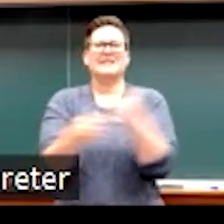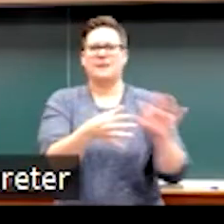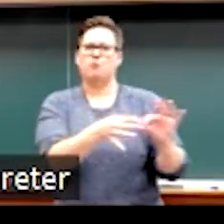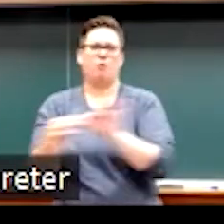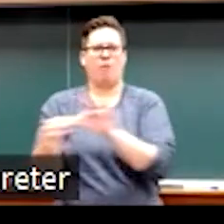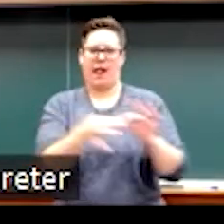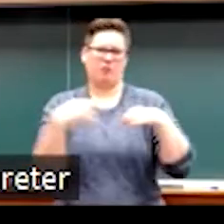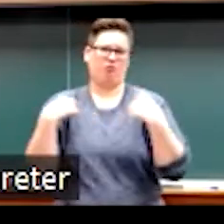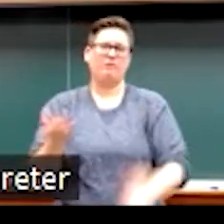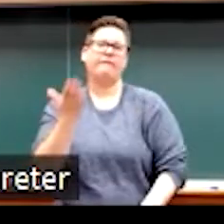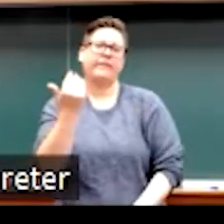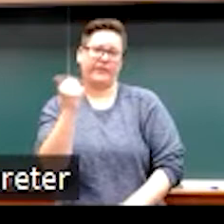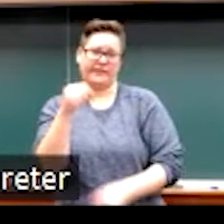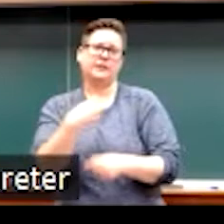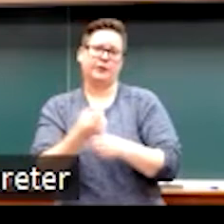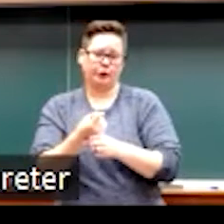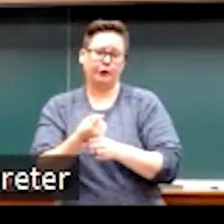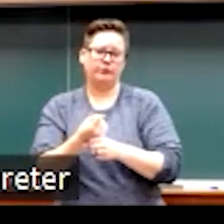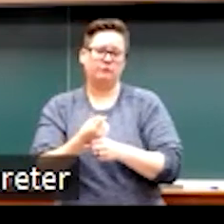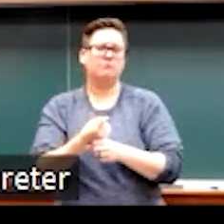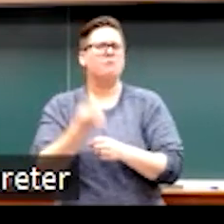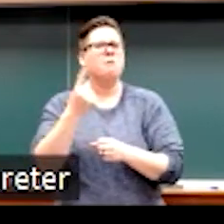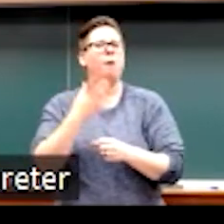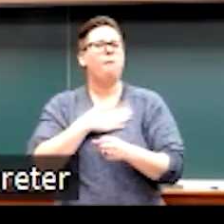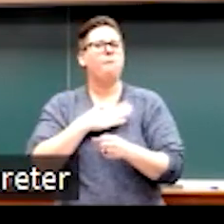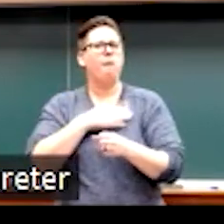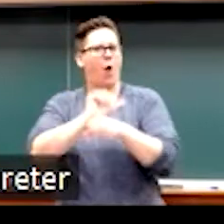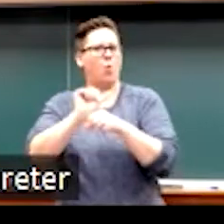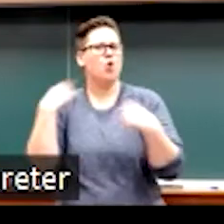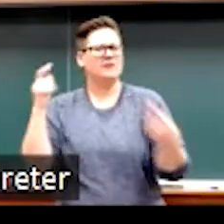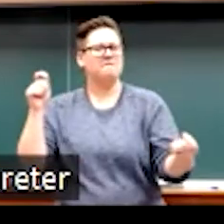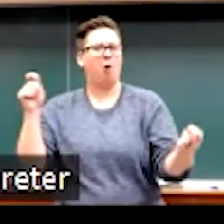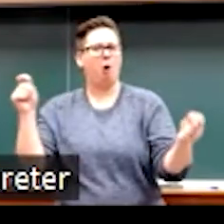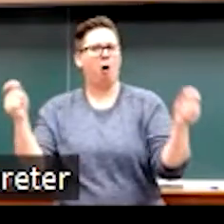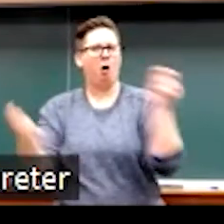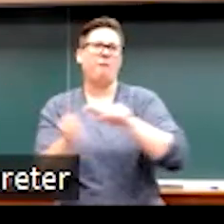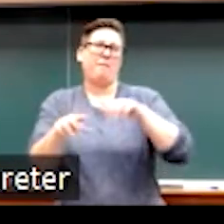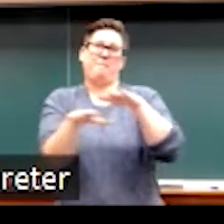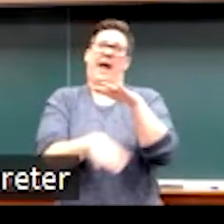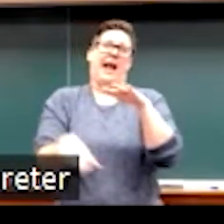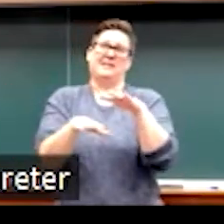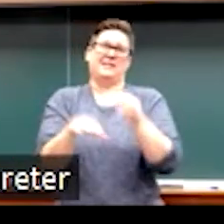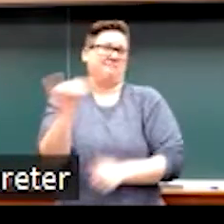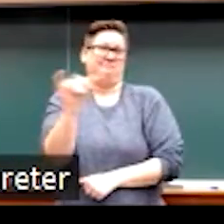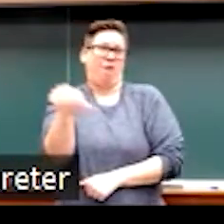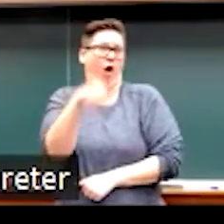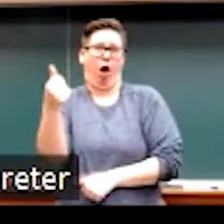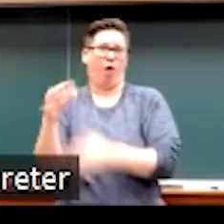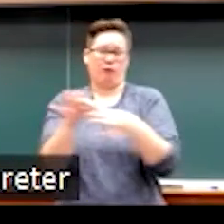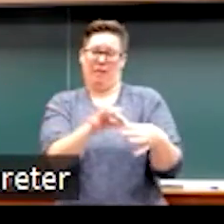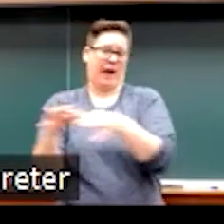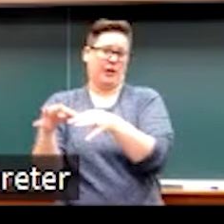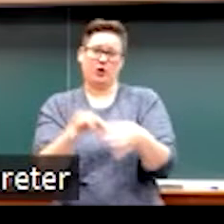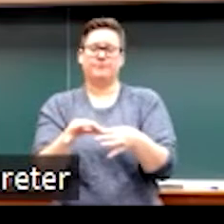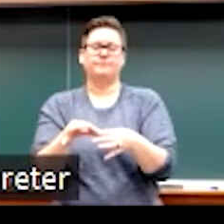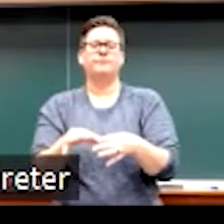relationship for about 15 years or so, and it's evolved over time, but the basics of it are just like any reciprocal relationship, and